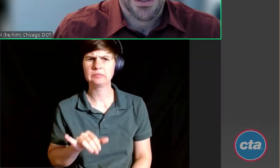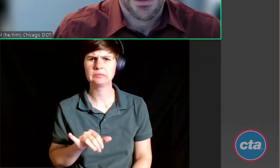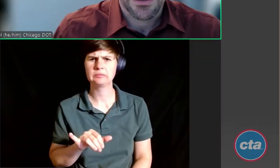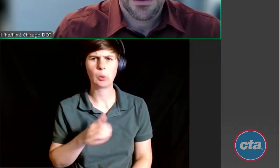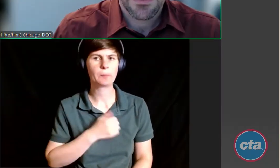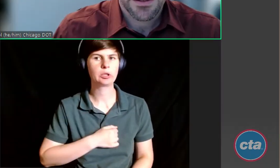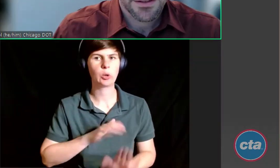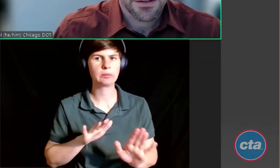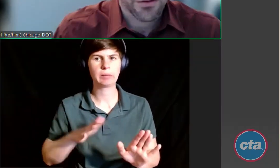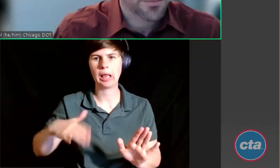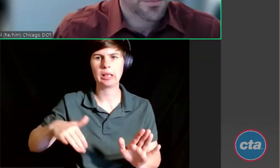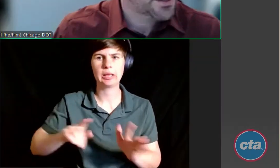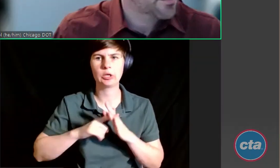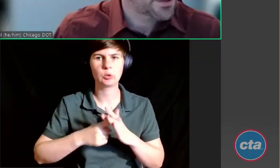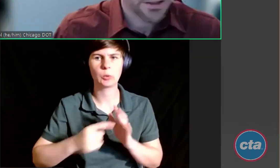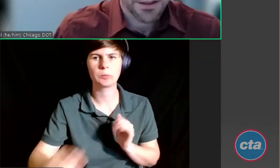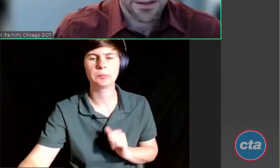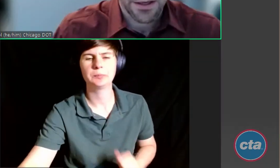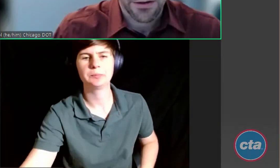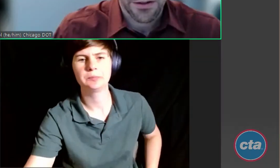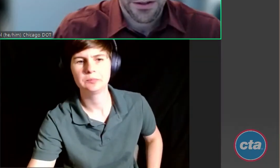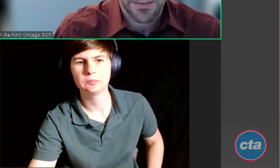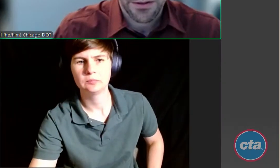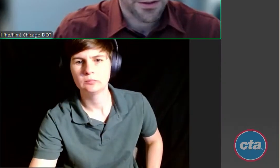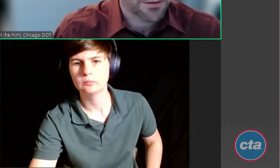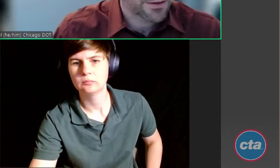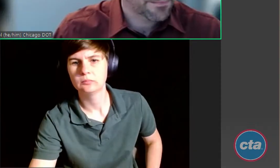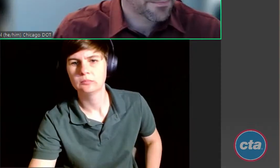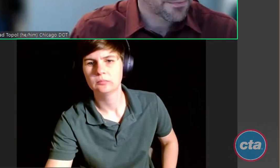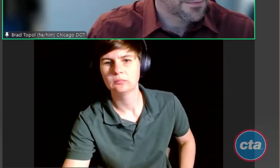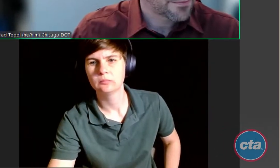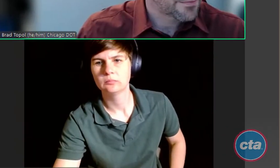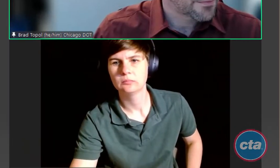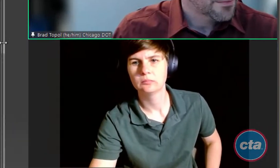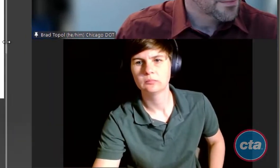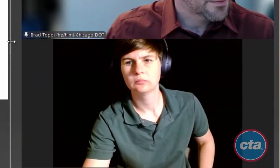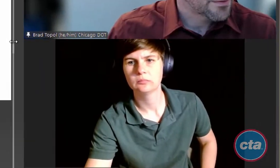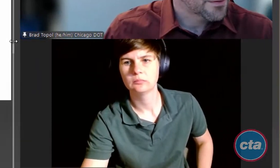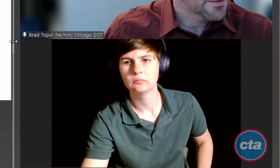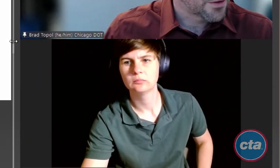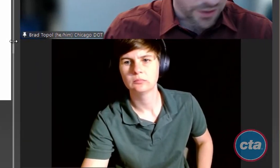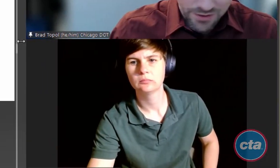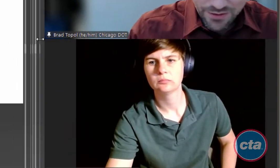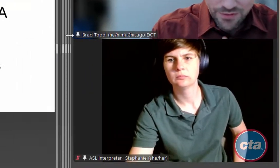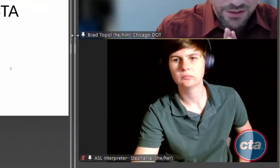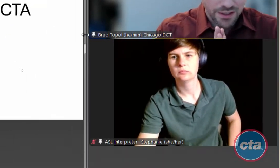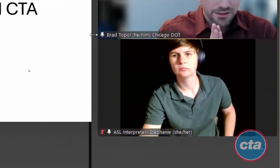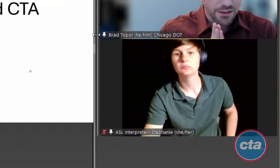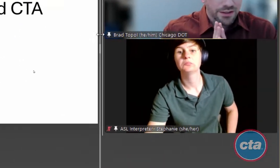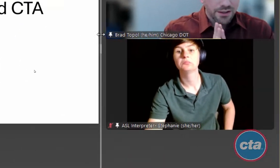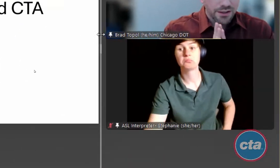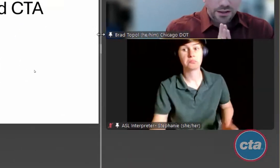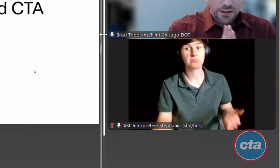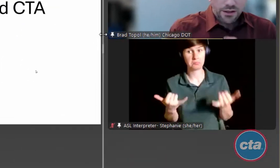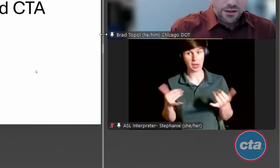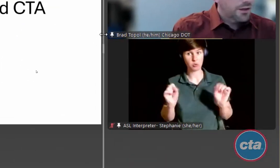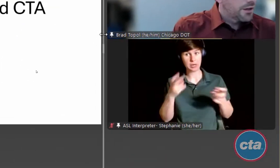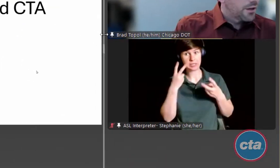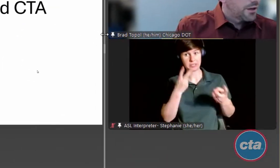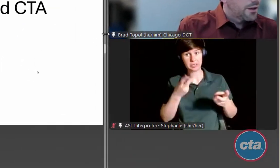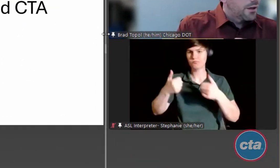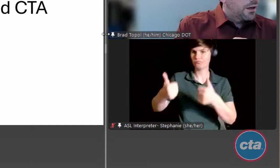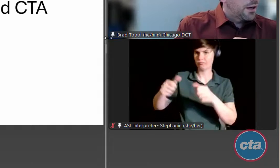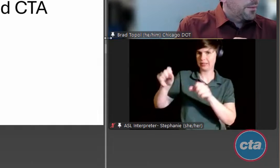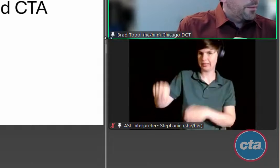Sorry, I'm not sure. I didn't share. Now you can see the screen, right? Yes. Yes. Fantastic.